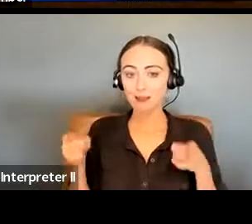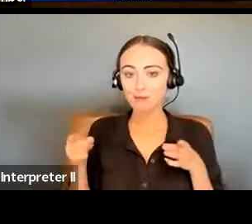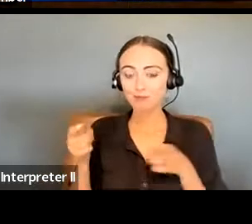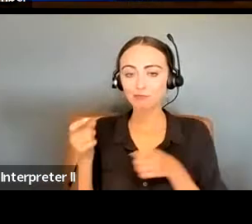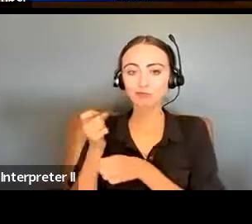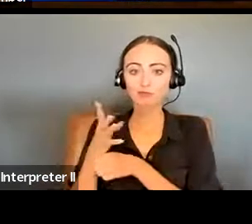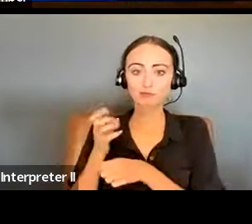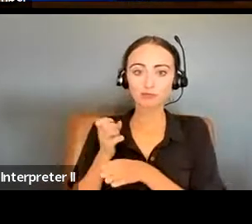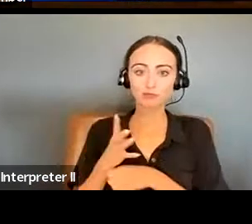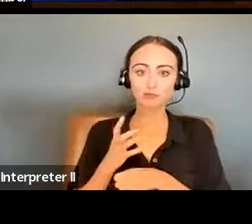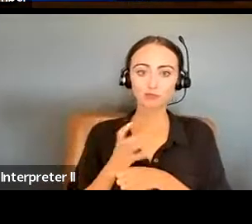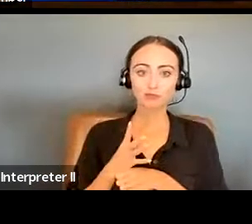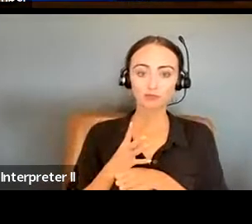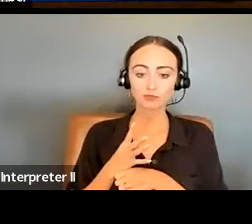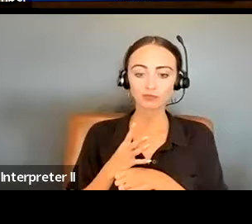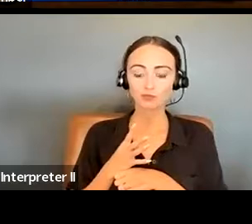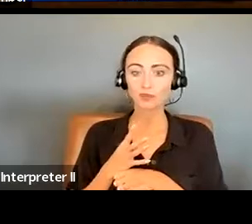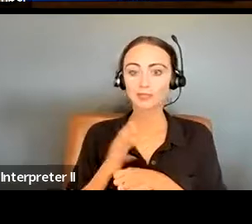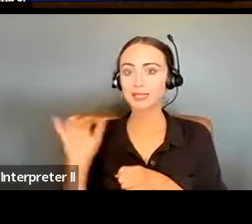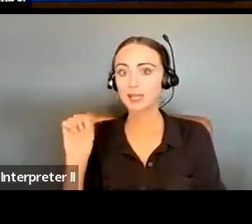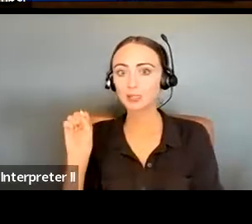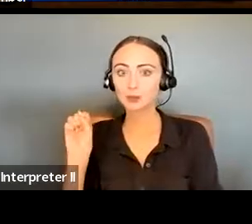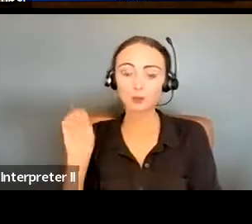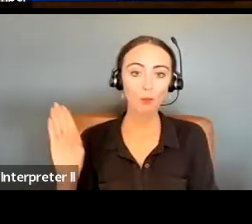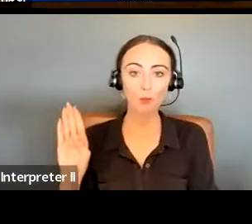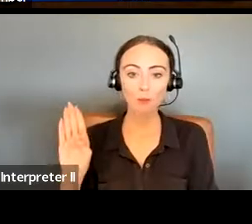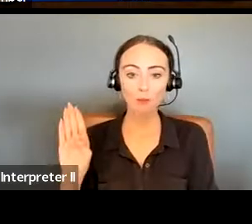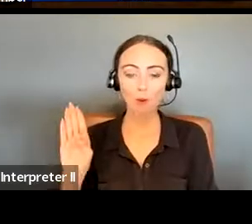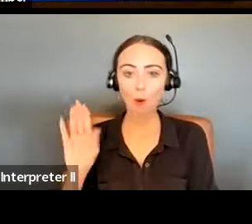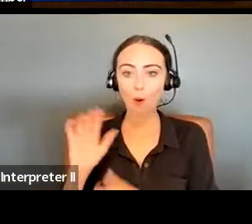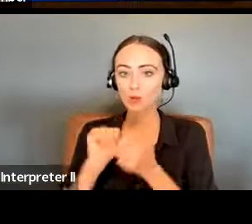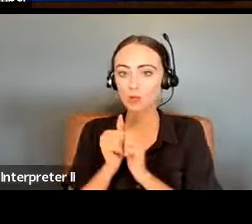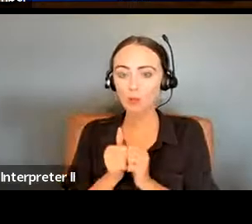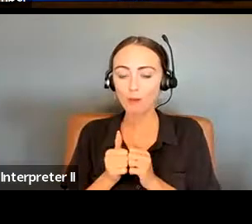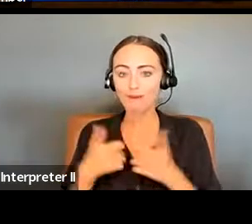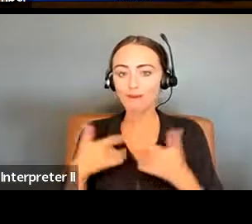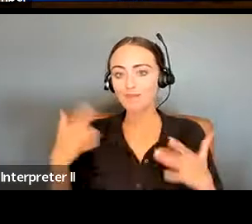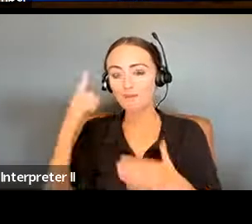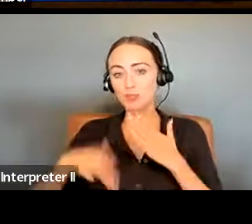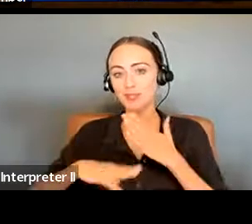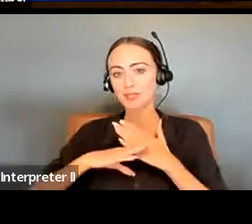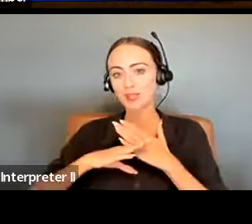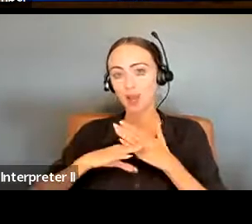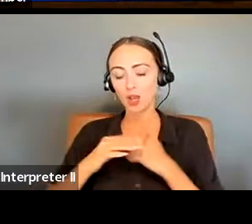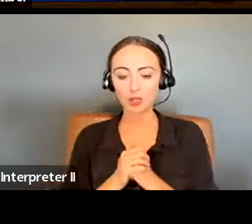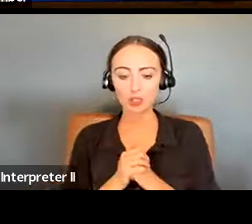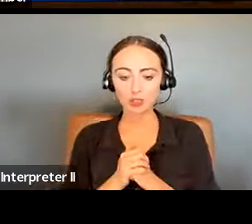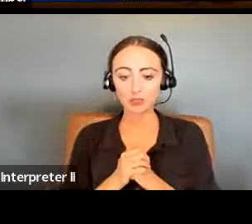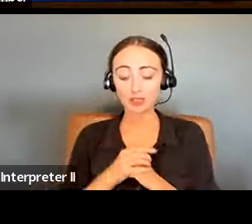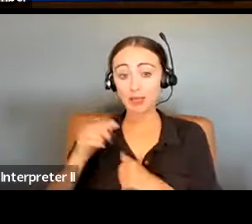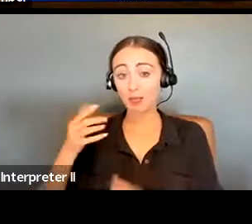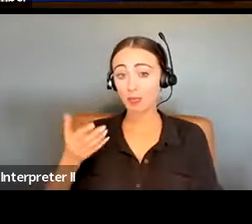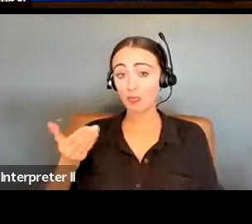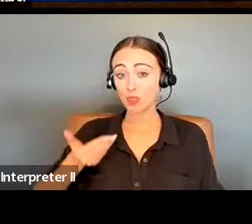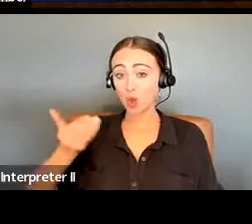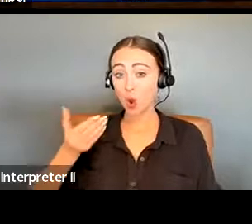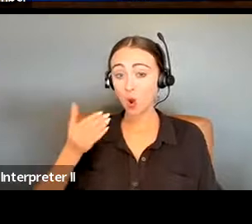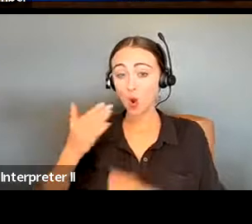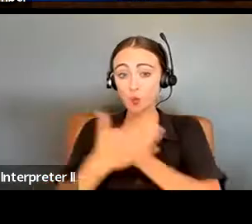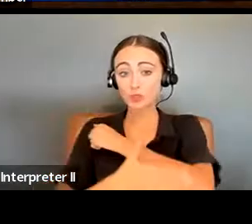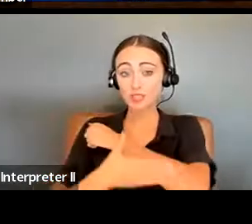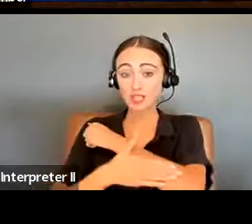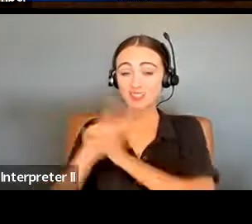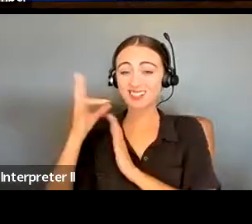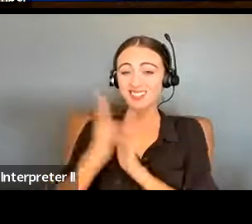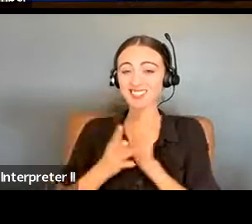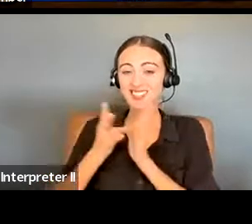4 years and is a Super Bowl type sporting event for soccer fans. The host country is 7